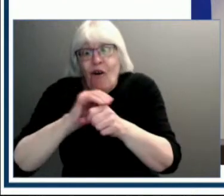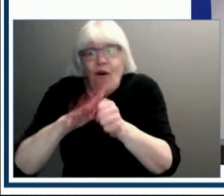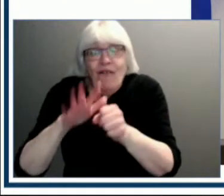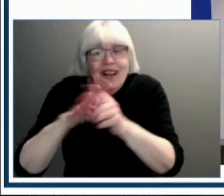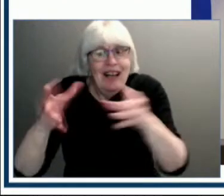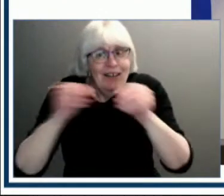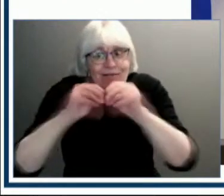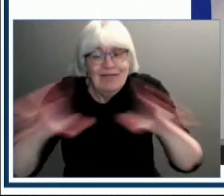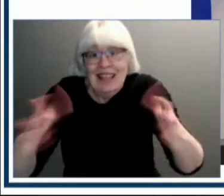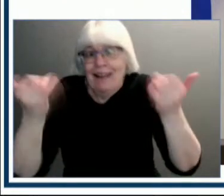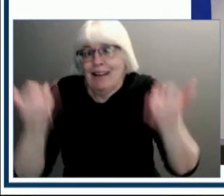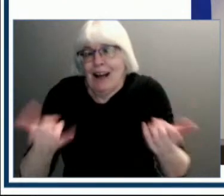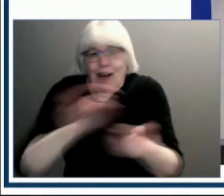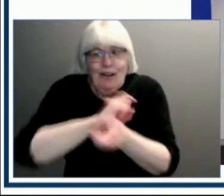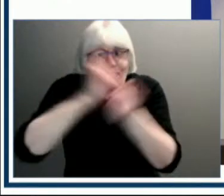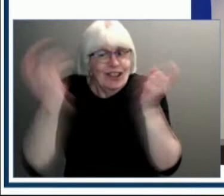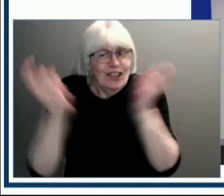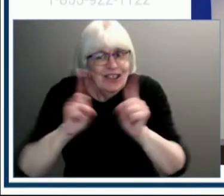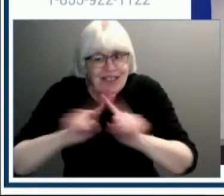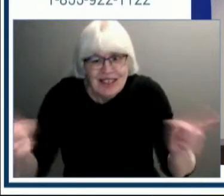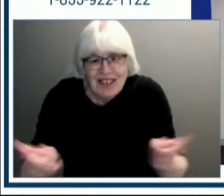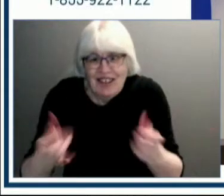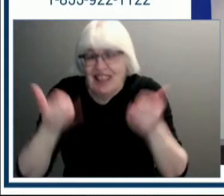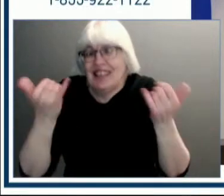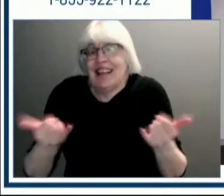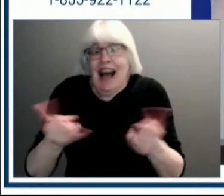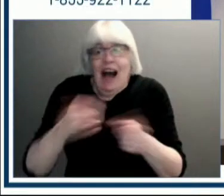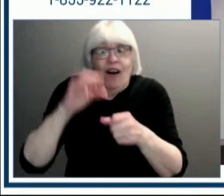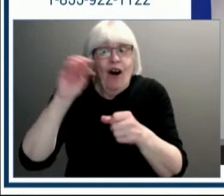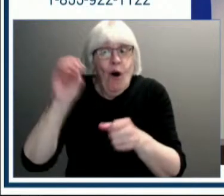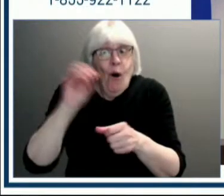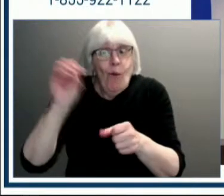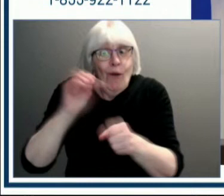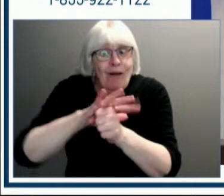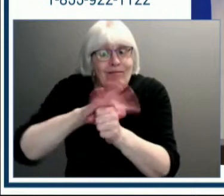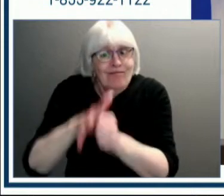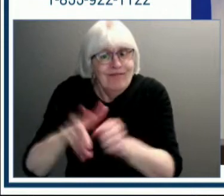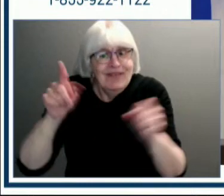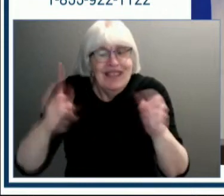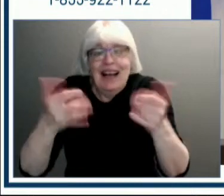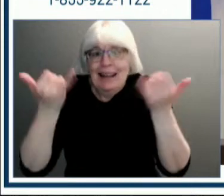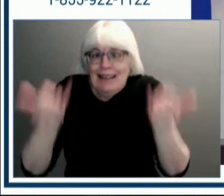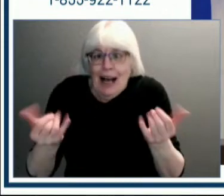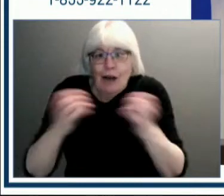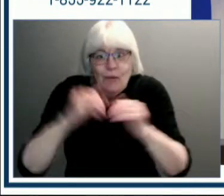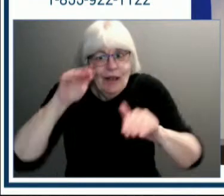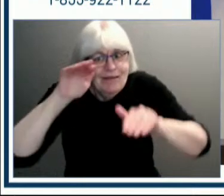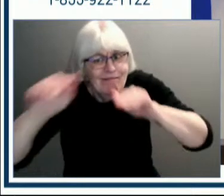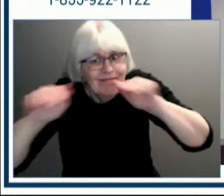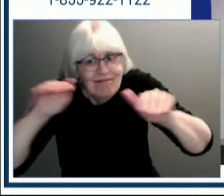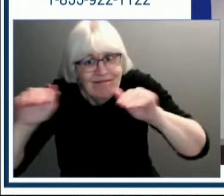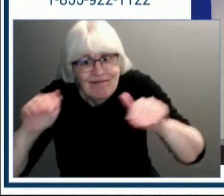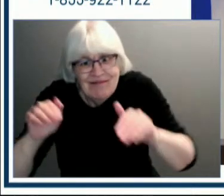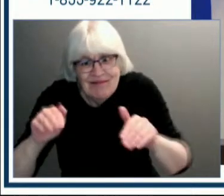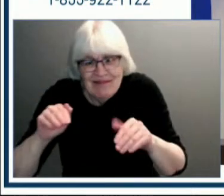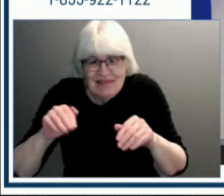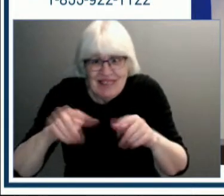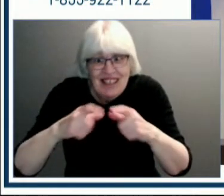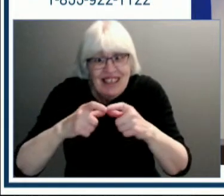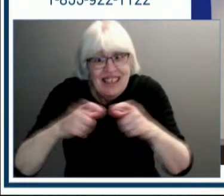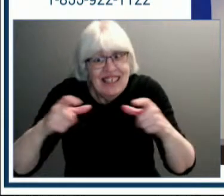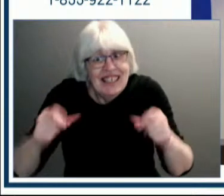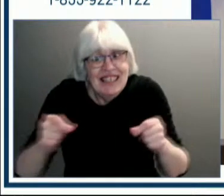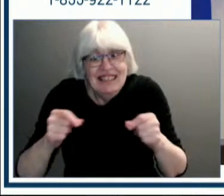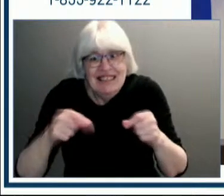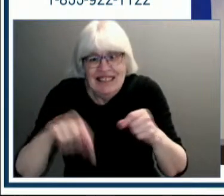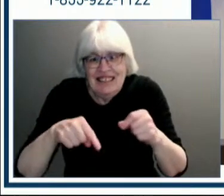we're asking Nova Scotians to be conscious of the fact that there are limited test kits. You see that in all kinds of jurisdictions